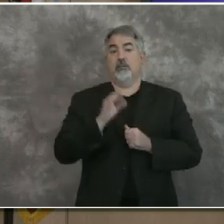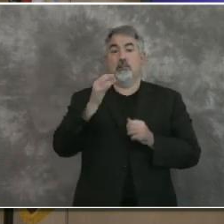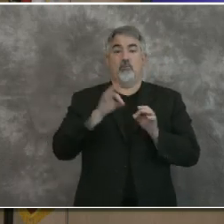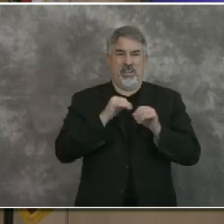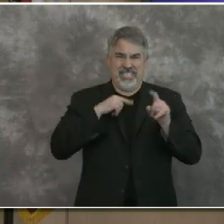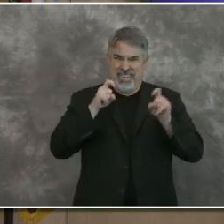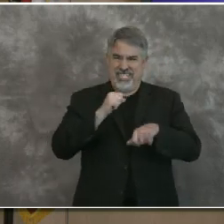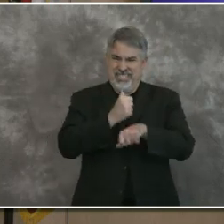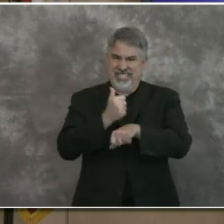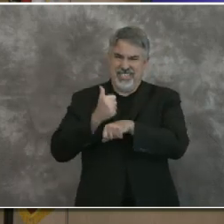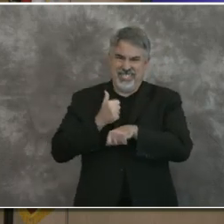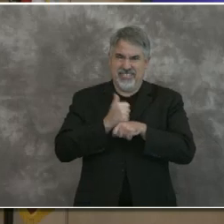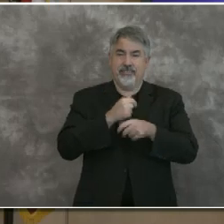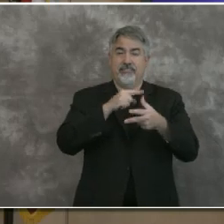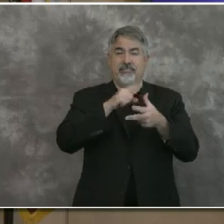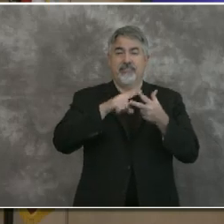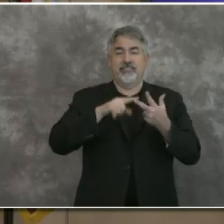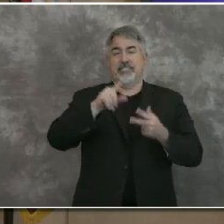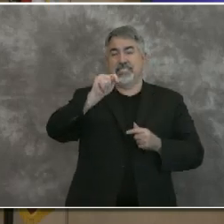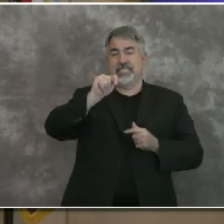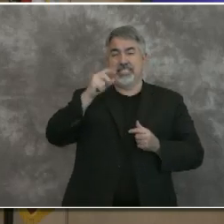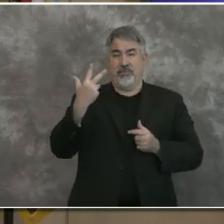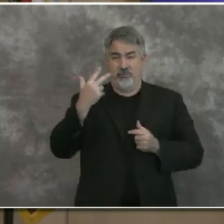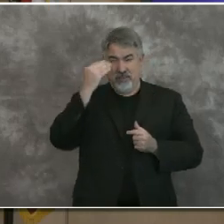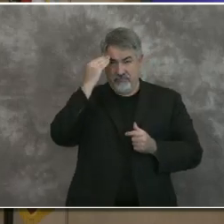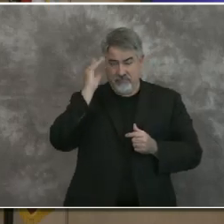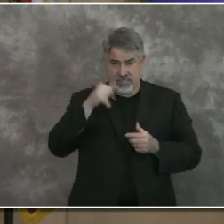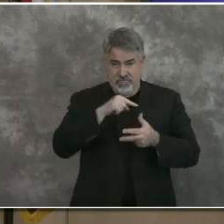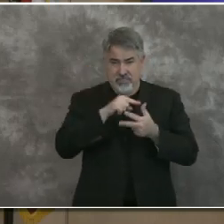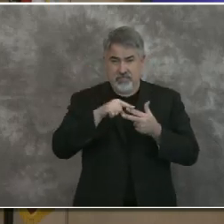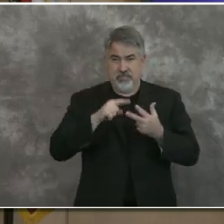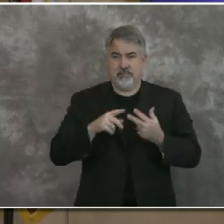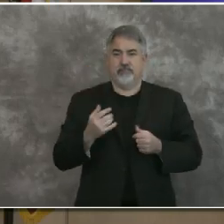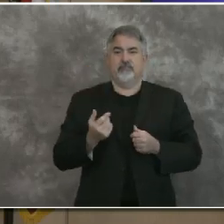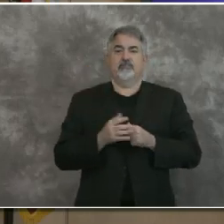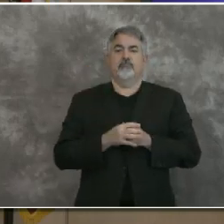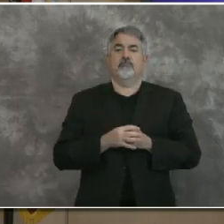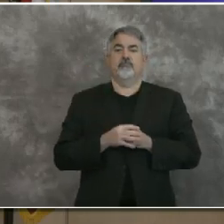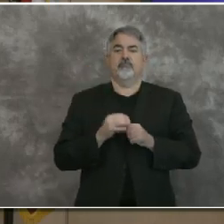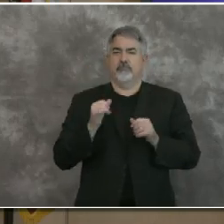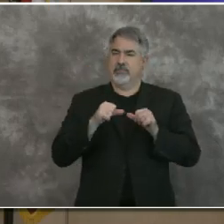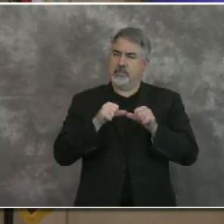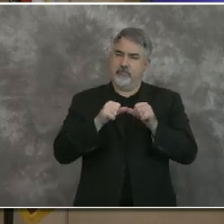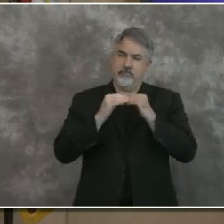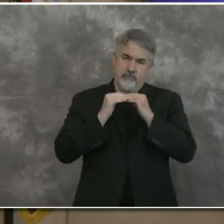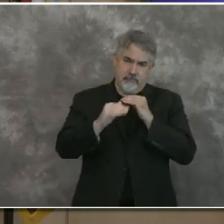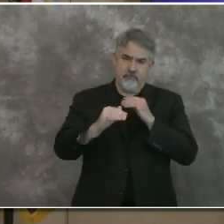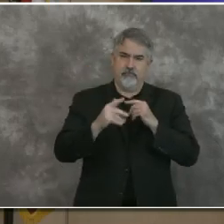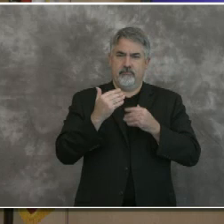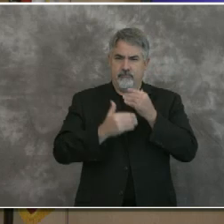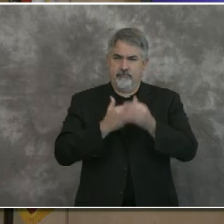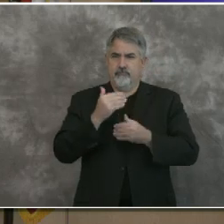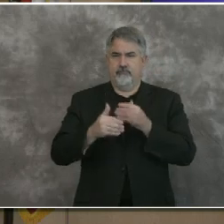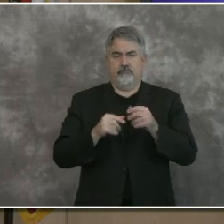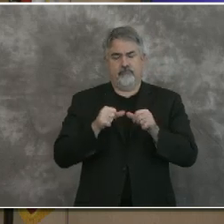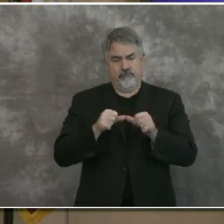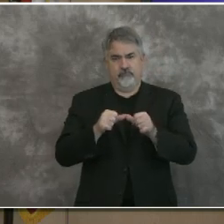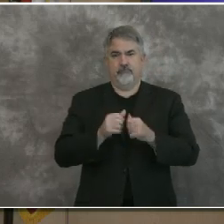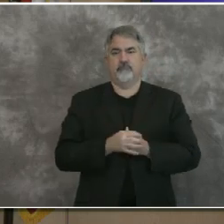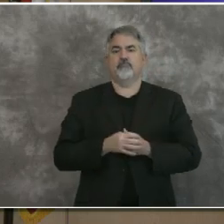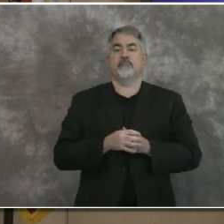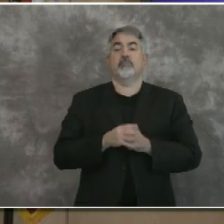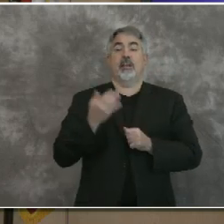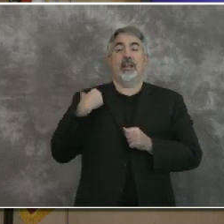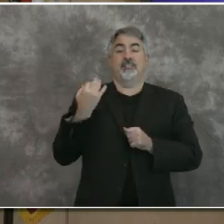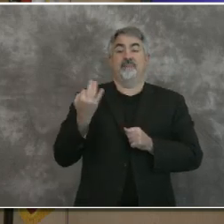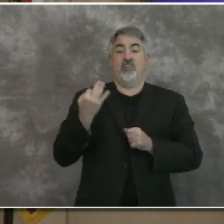treatment. And as we come out of it, we need that same spirit to remain with us, that we are doing this together. On Friday in San Diego County, we opened